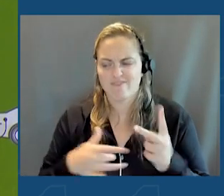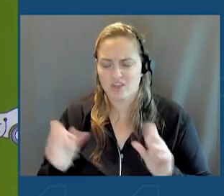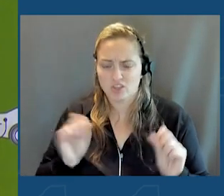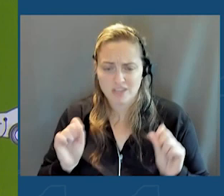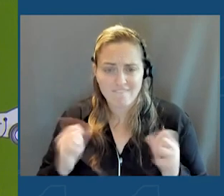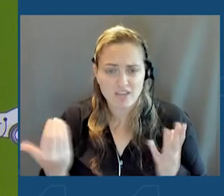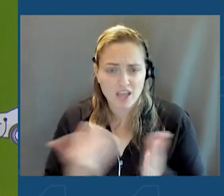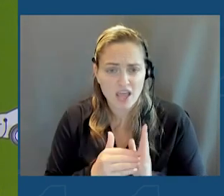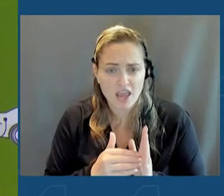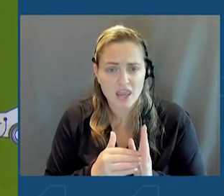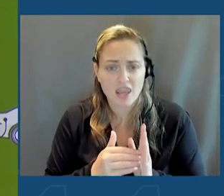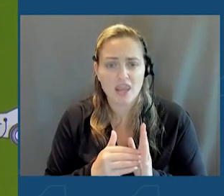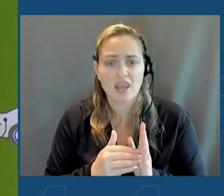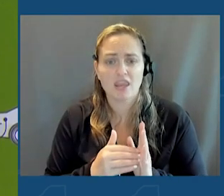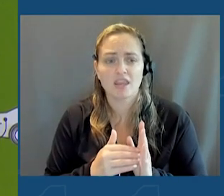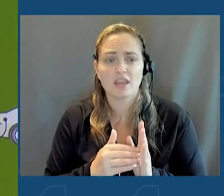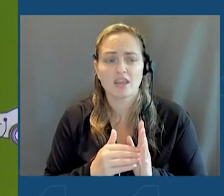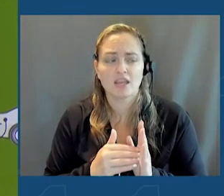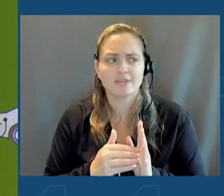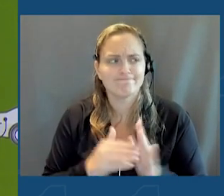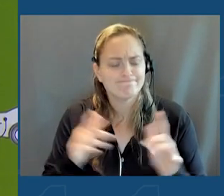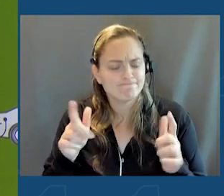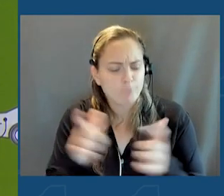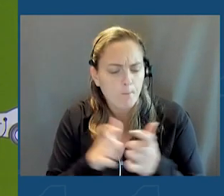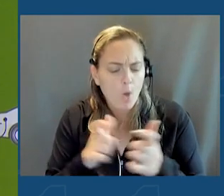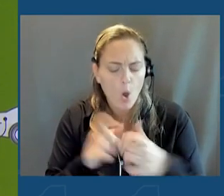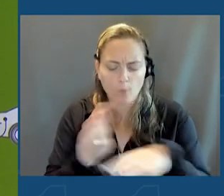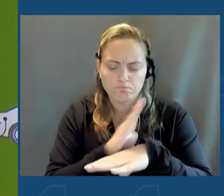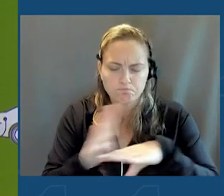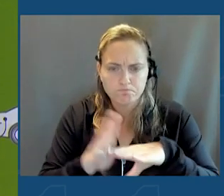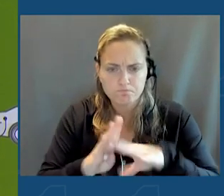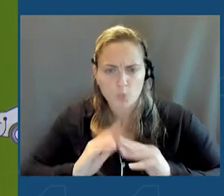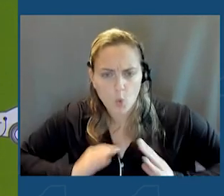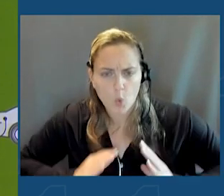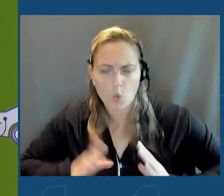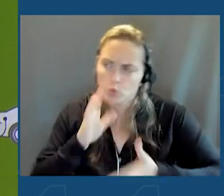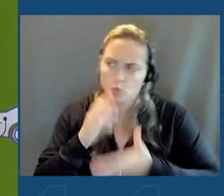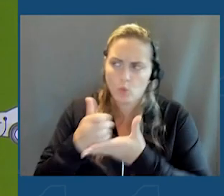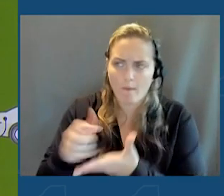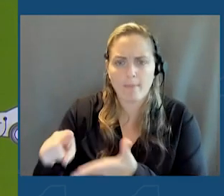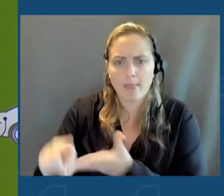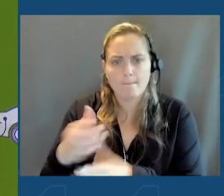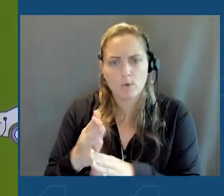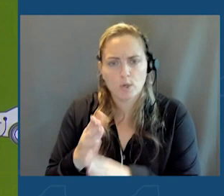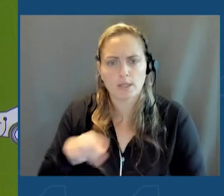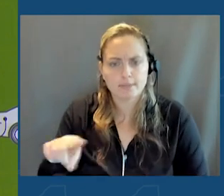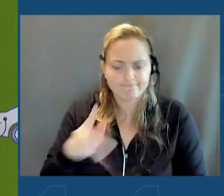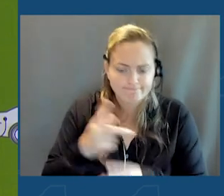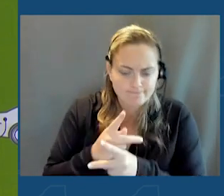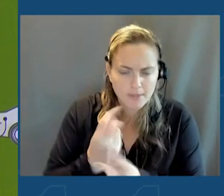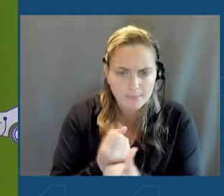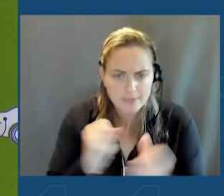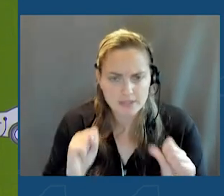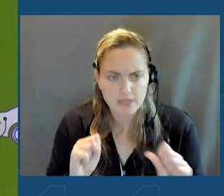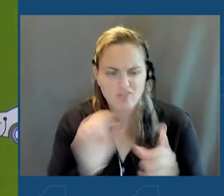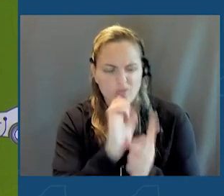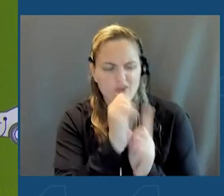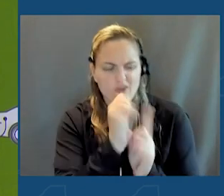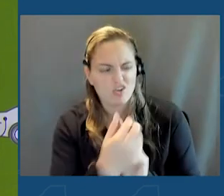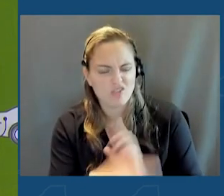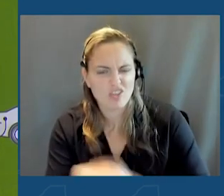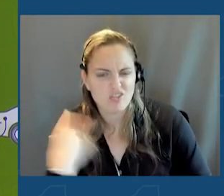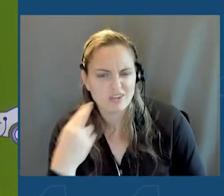again, helping our small shop owners. We're also trying to protect them and keep them safe from environmental threats as